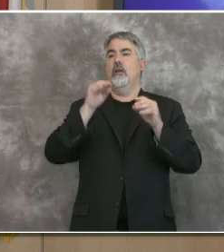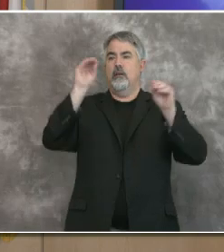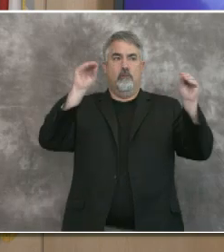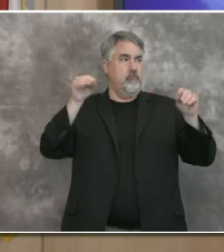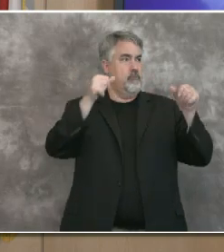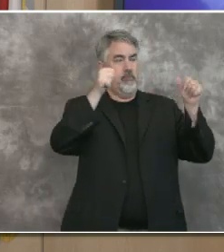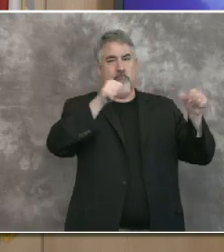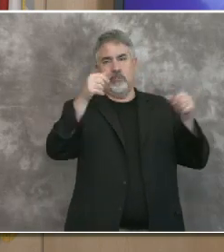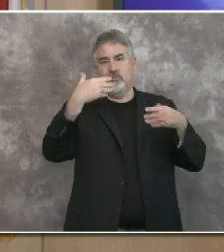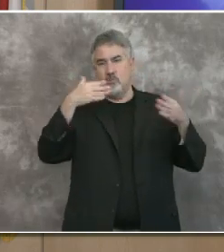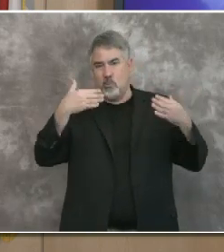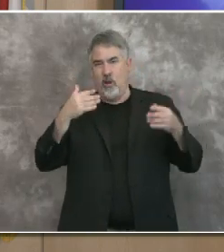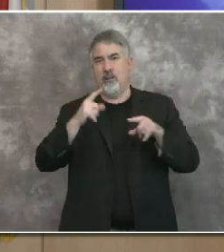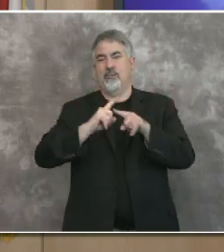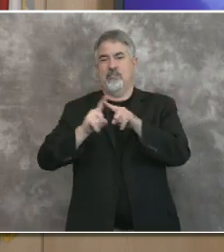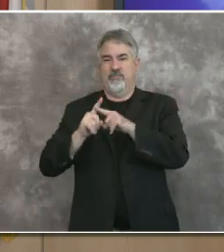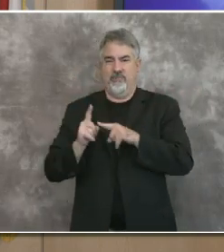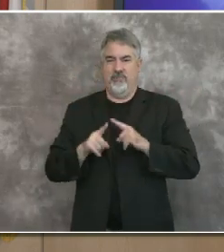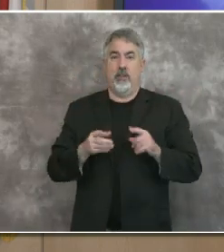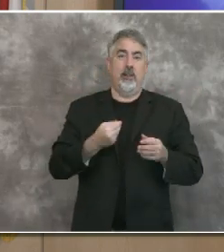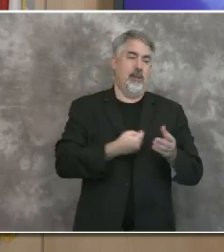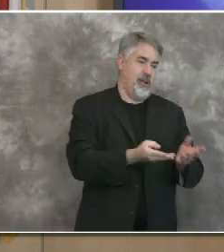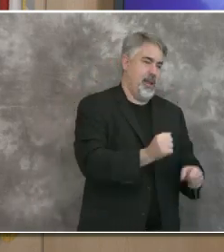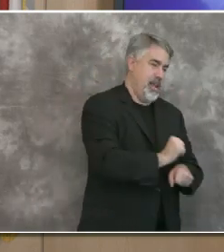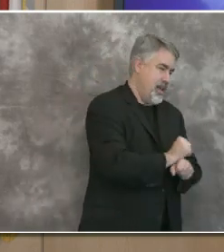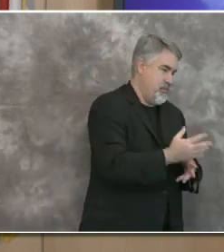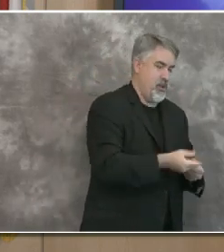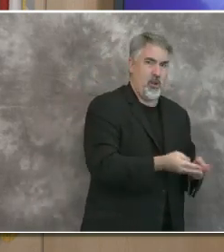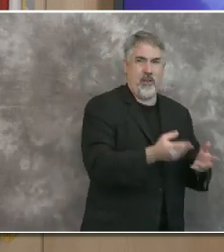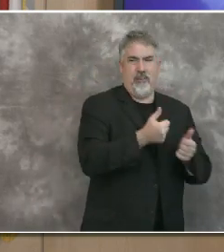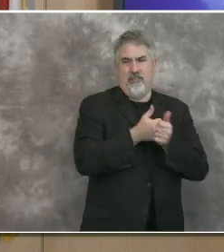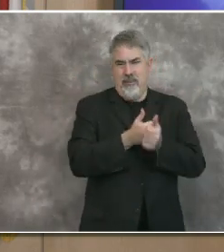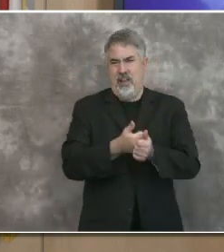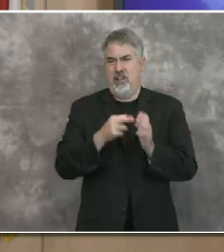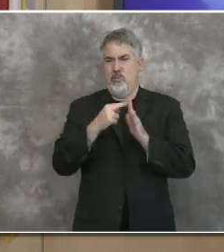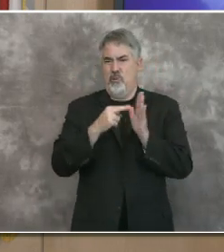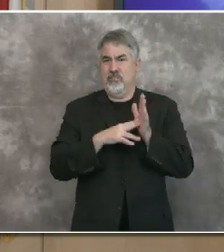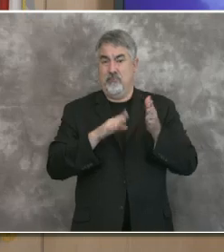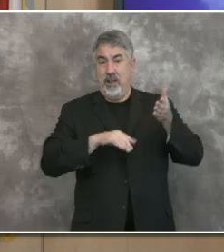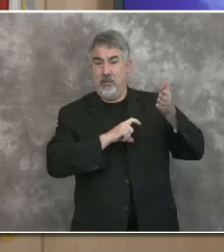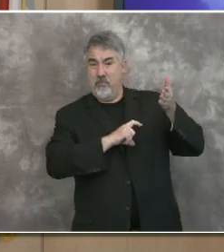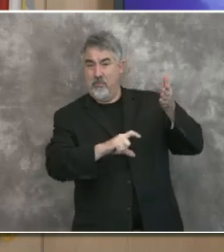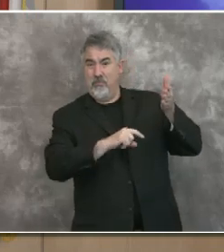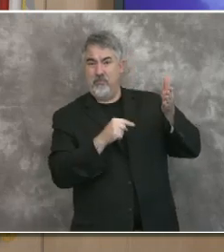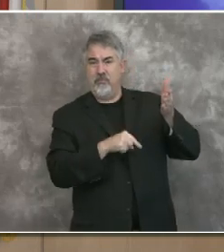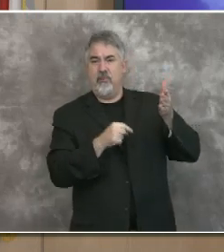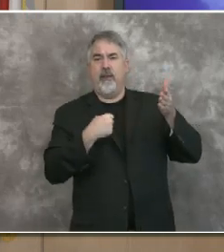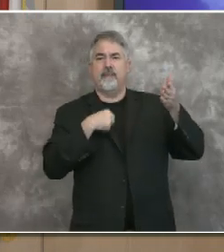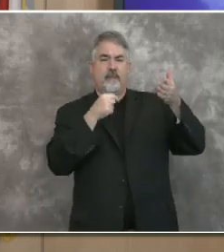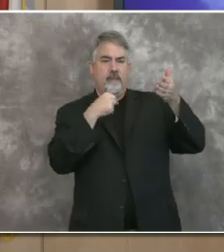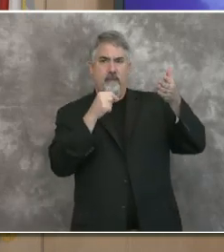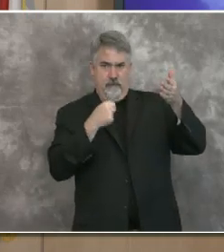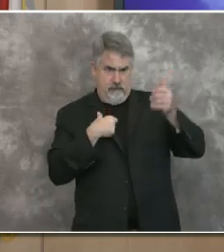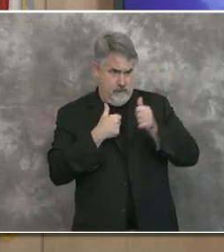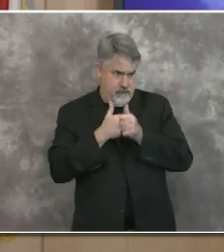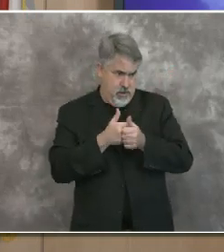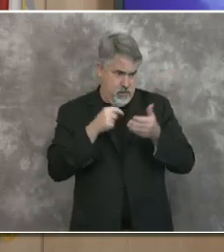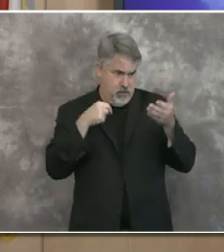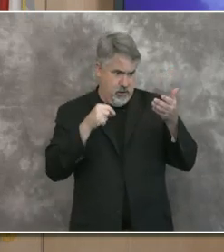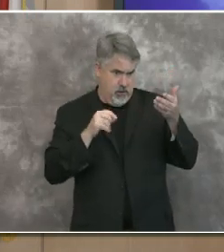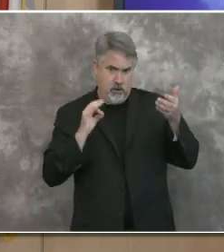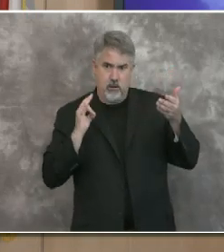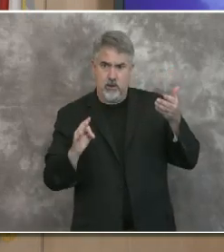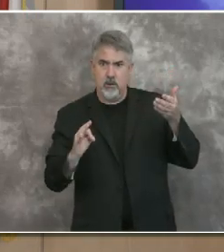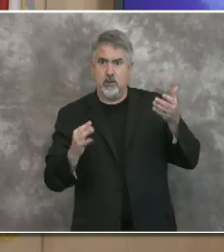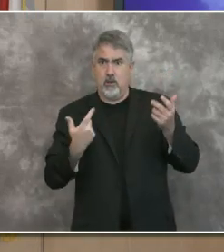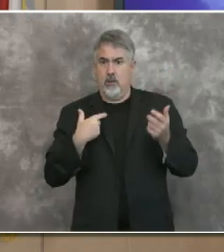the plan that you need to post, attached to the bottom of that plan is a checklist that came from the state of California and for the governor.